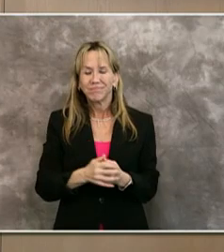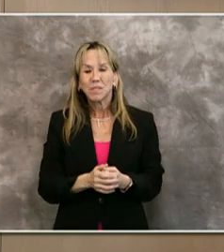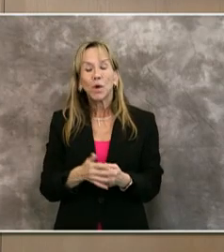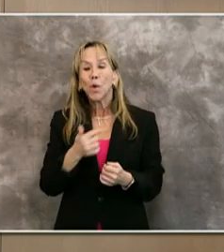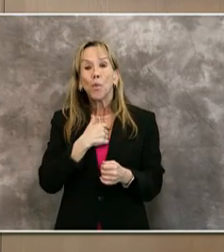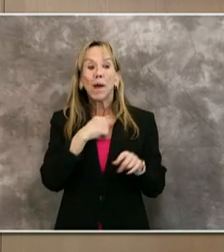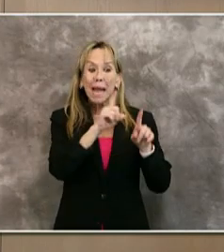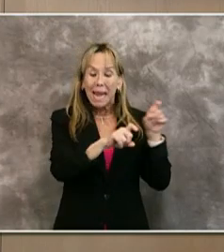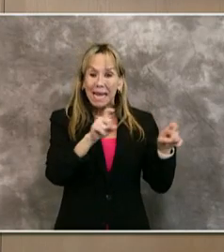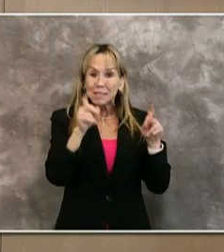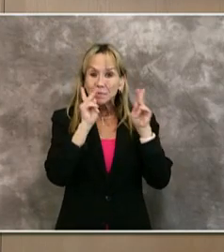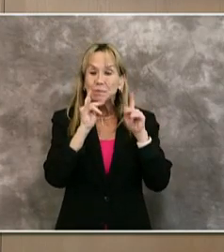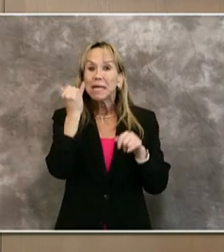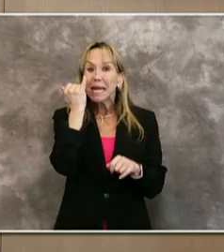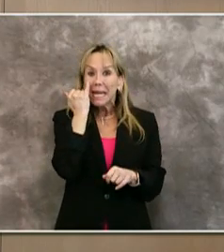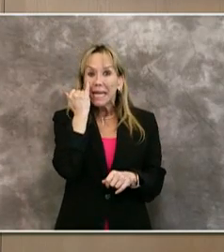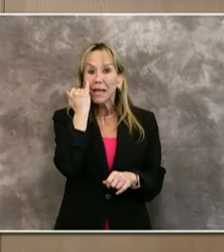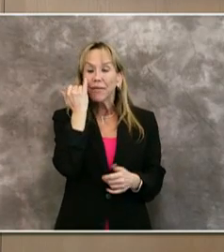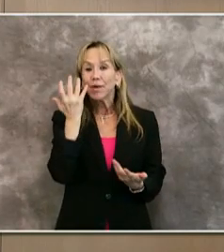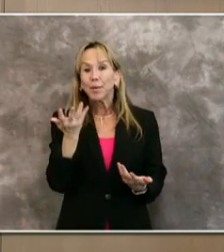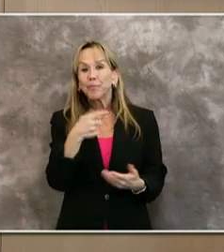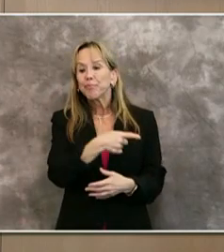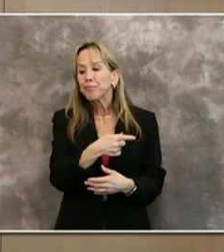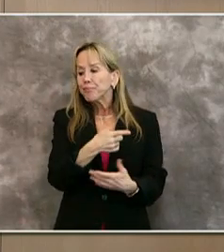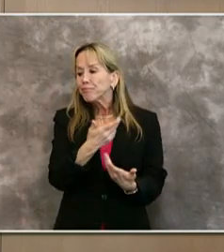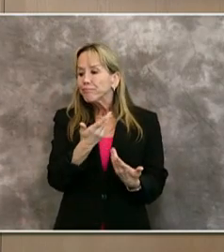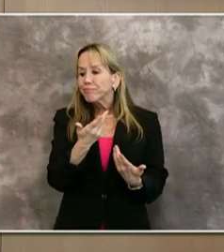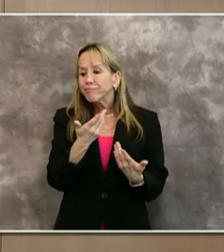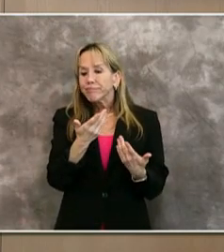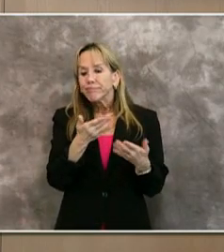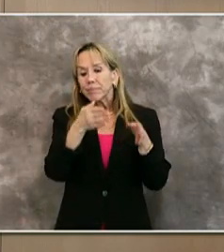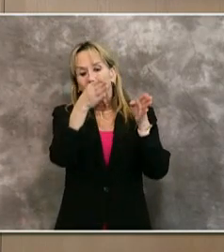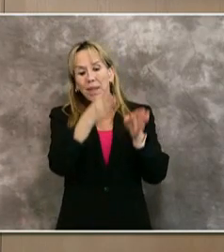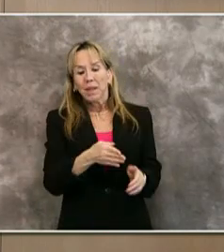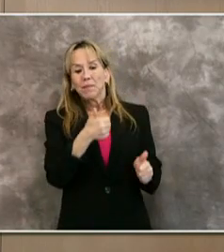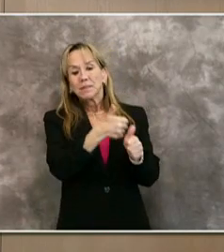do is, if you've been involved in